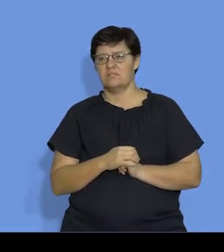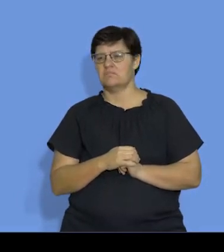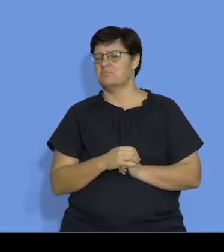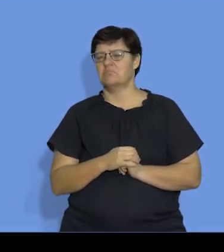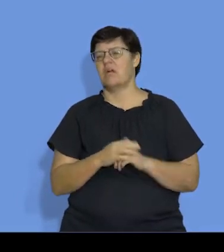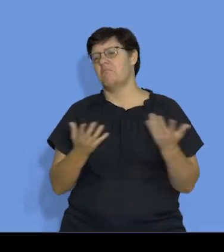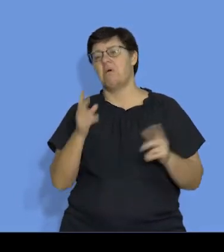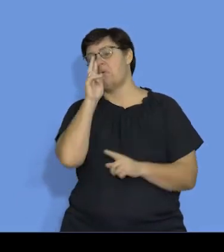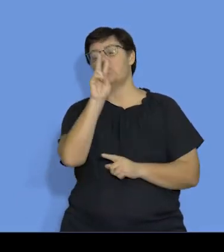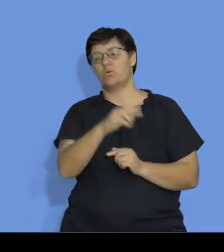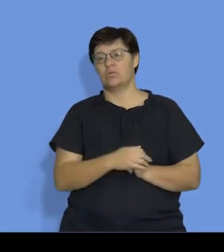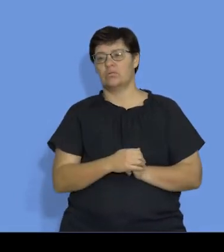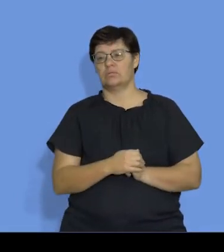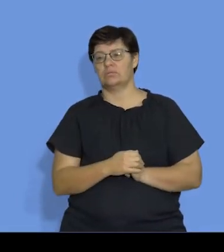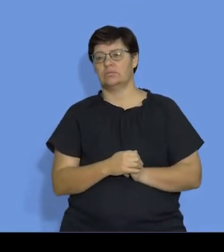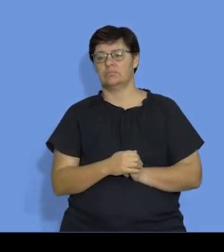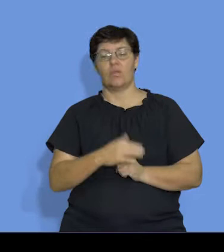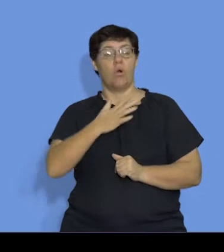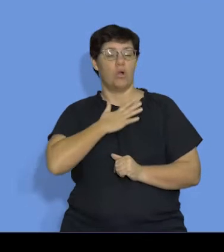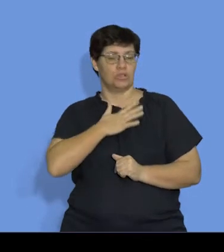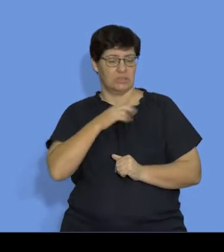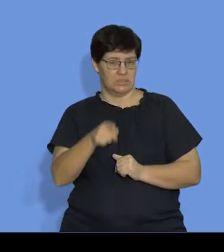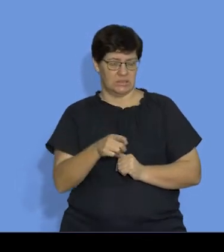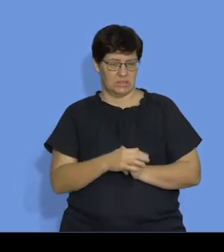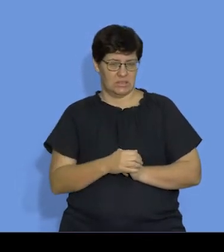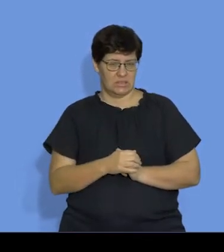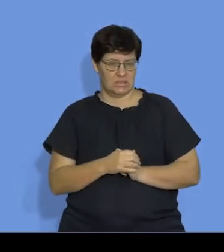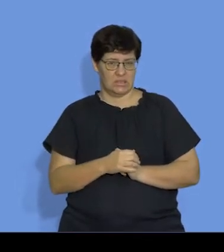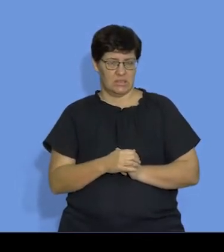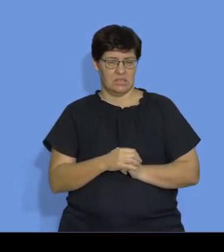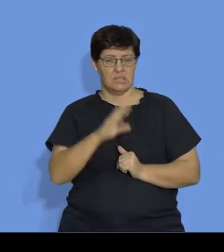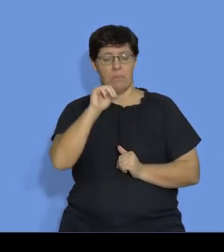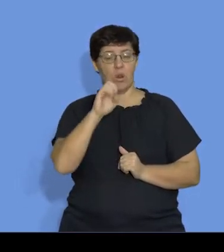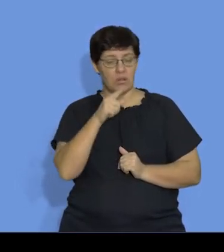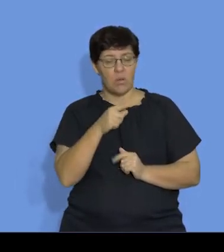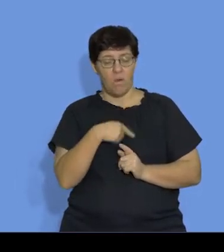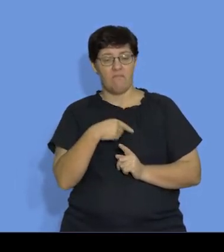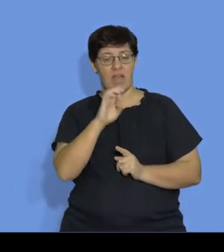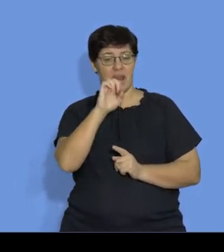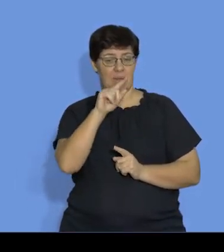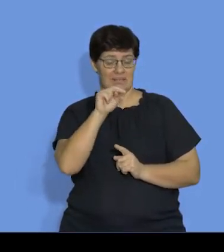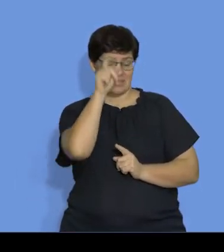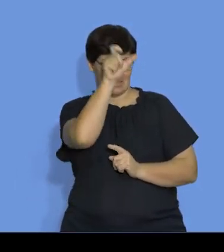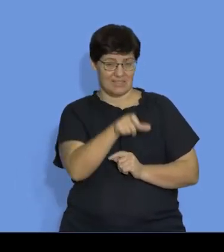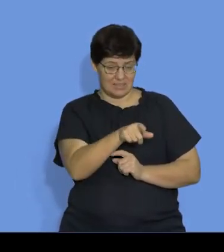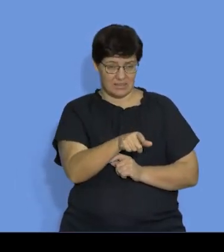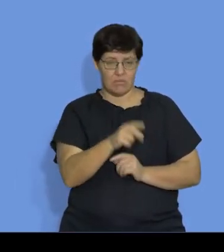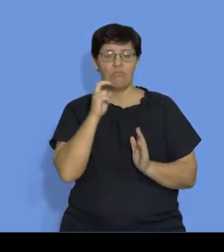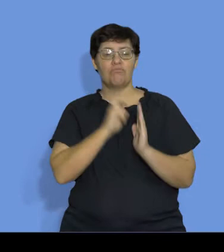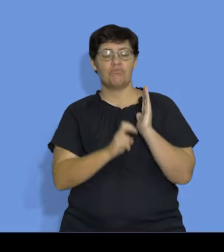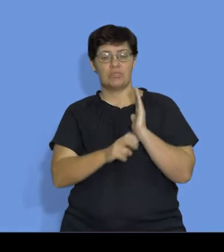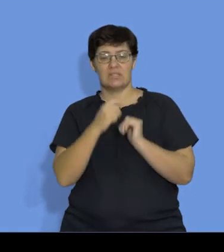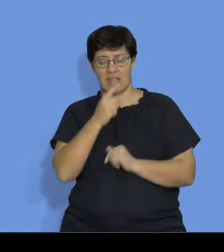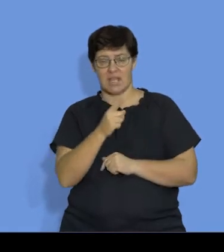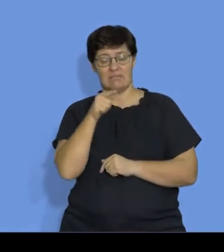if you look at oxygen as a molecule of an element, the rule says that if